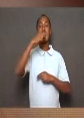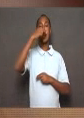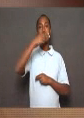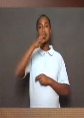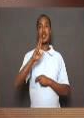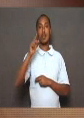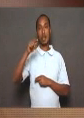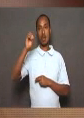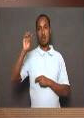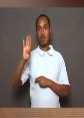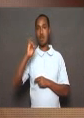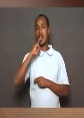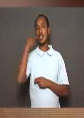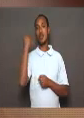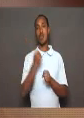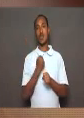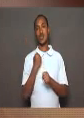phosphoric acid is produced.